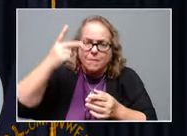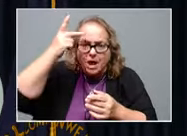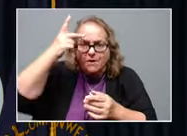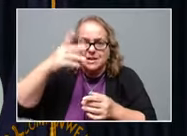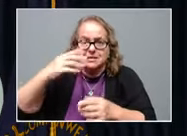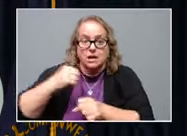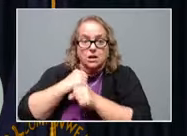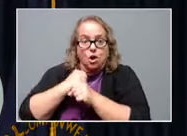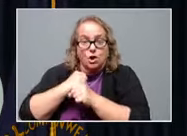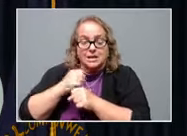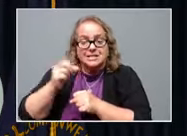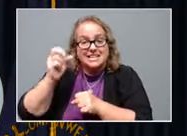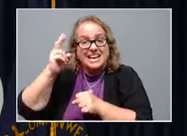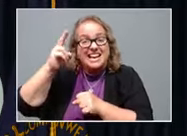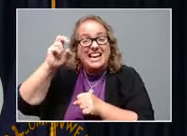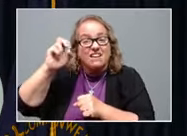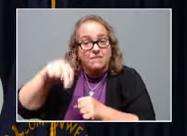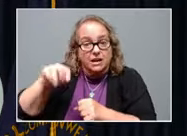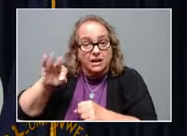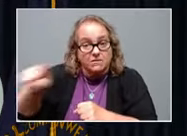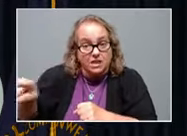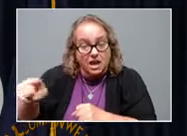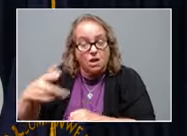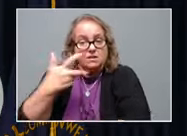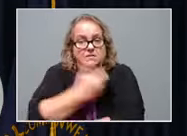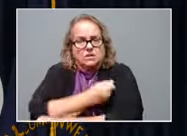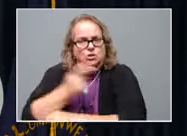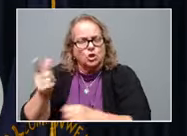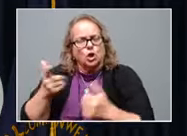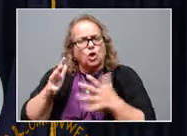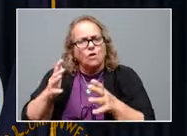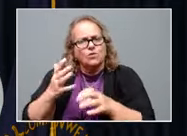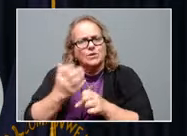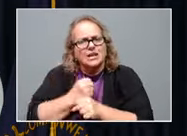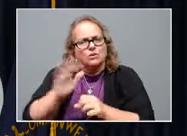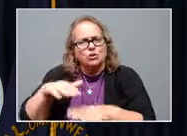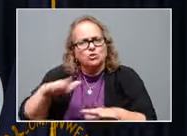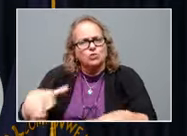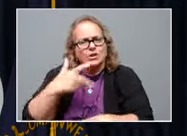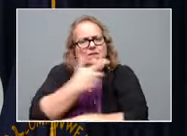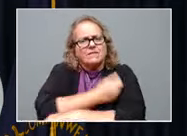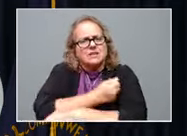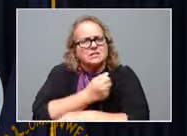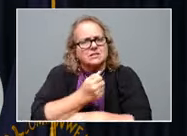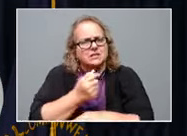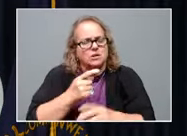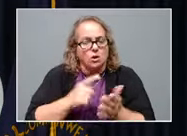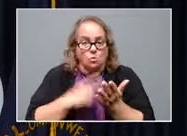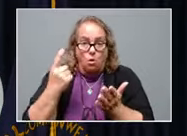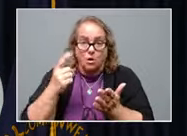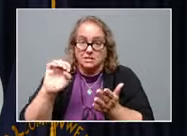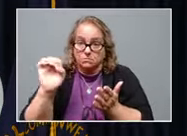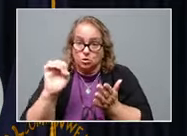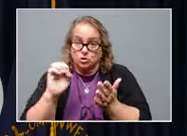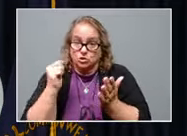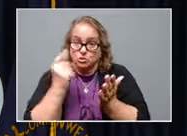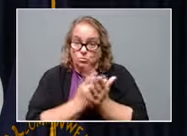vaccinated, are a little bit nervous about getting their children vaccinated once this does get the emergency approval? Thank